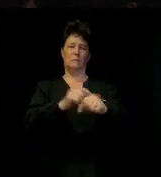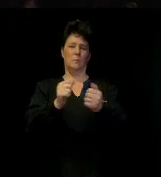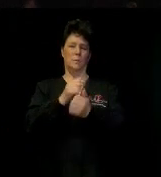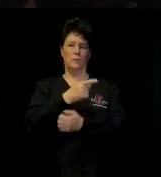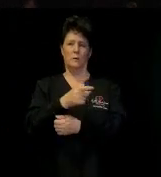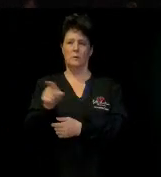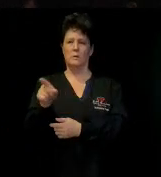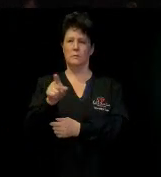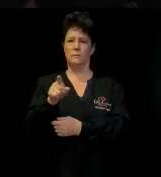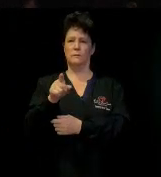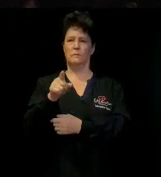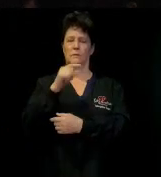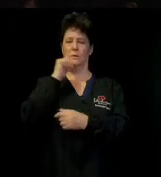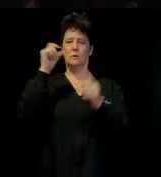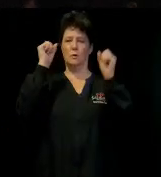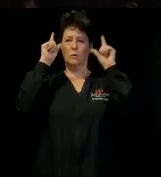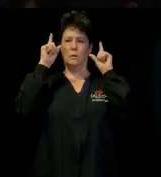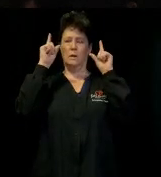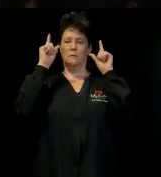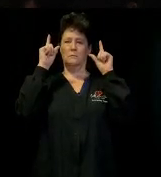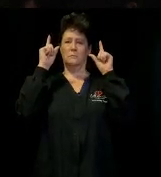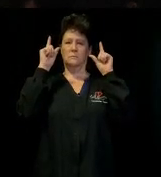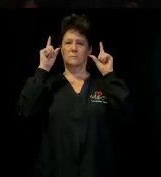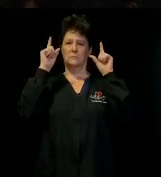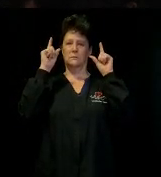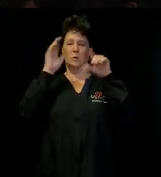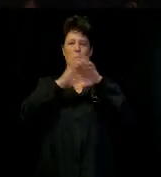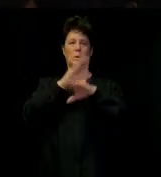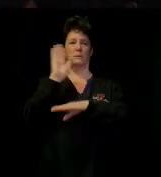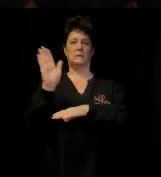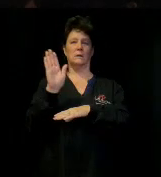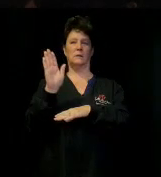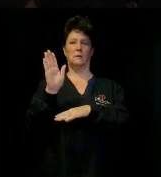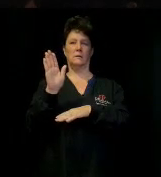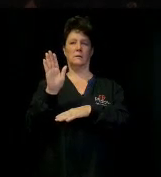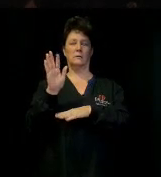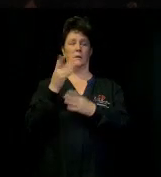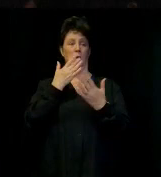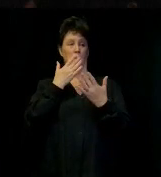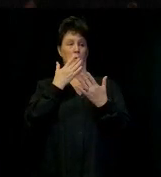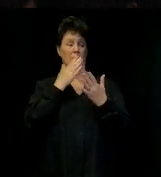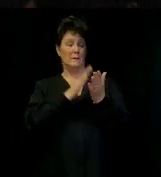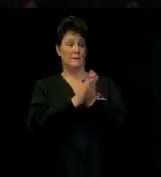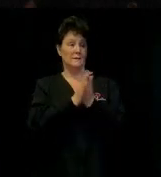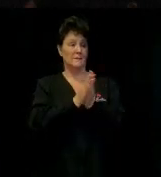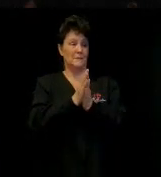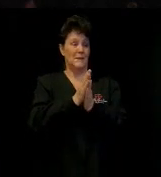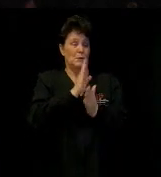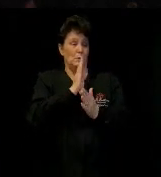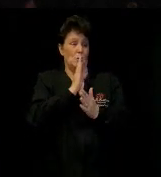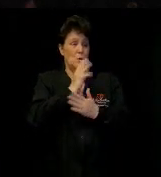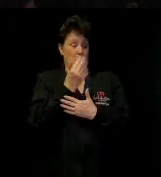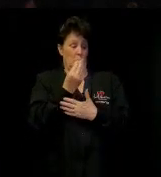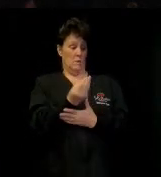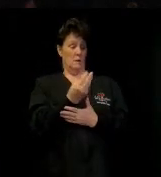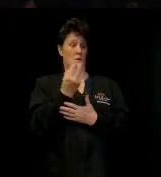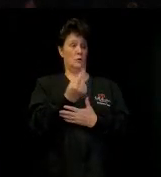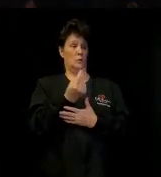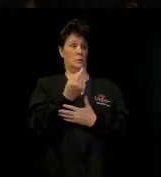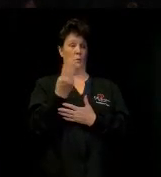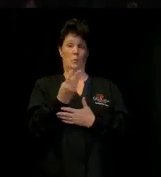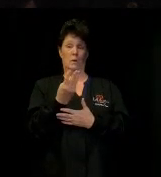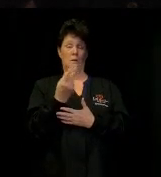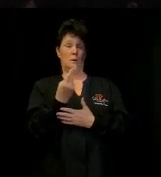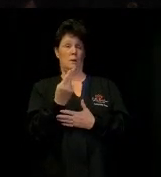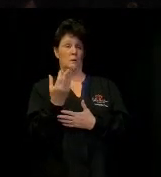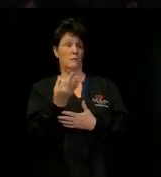Amen. Don't just be waiting for a Sunday. He's waiting to talk to you on Monday morning, Tuesday morning. He's waiting to talk to you in the shower while you're changing, while you're putting on